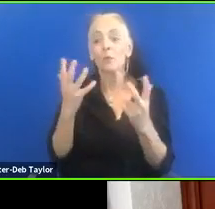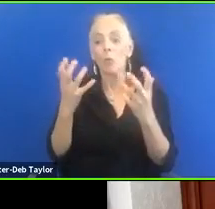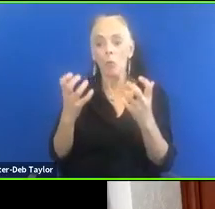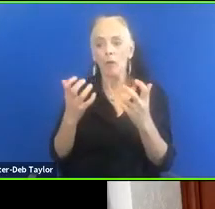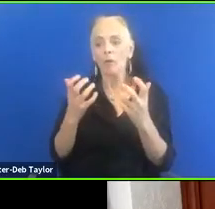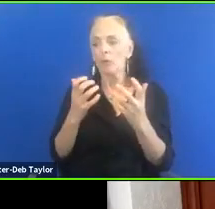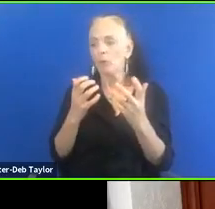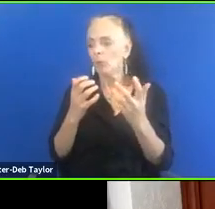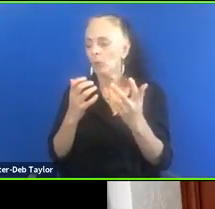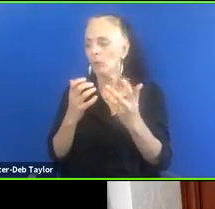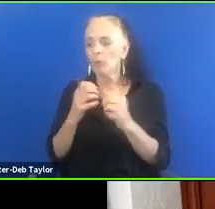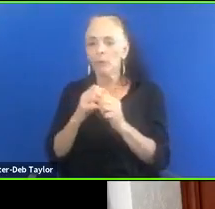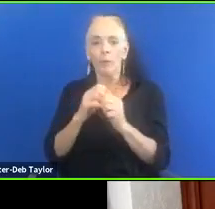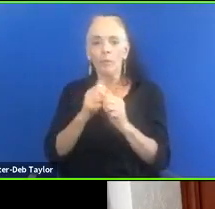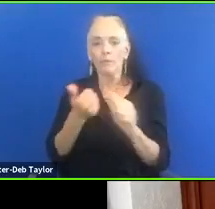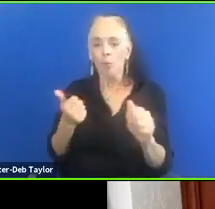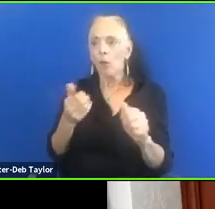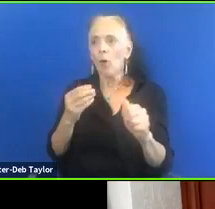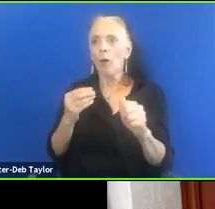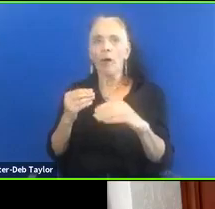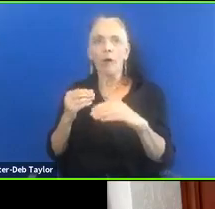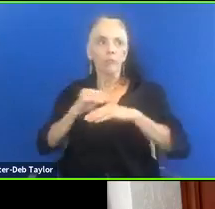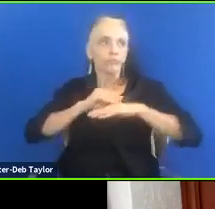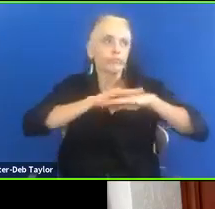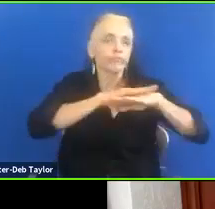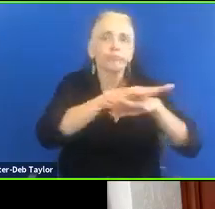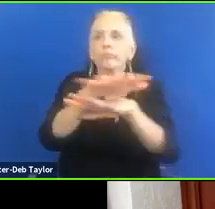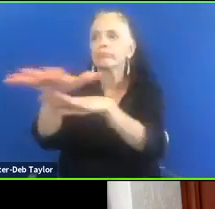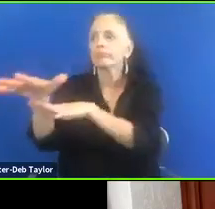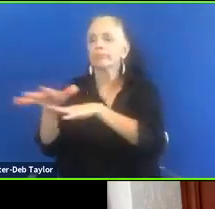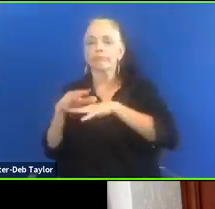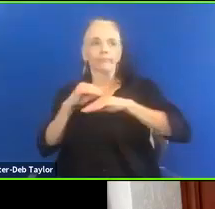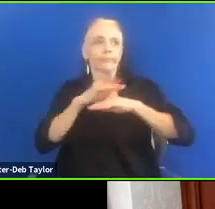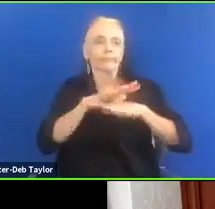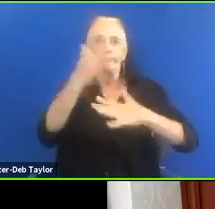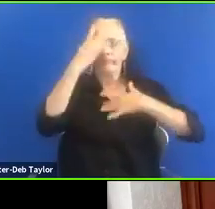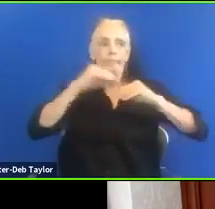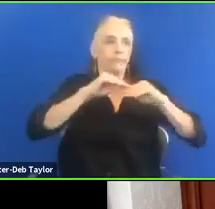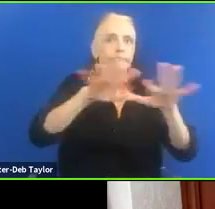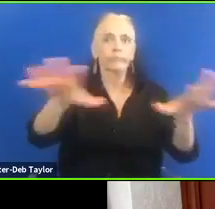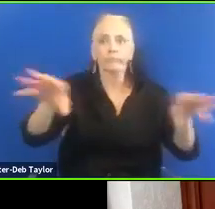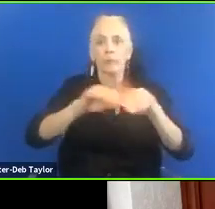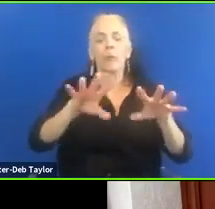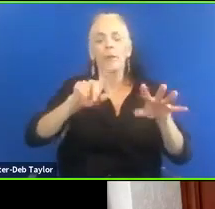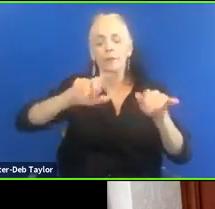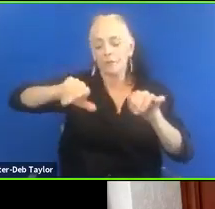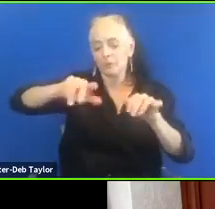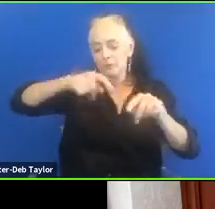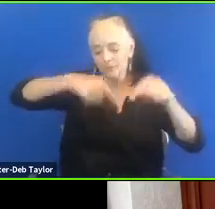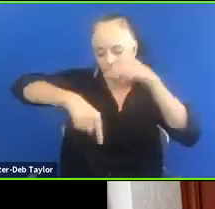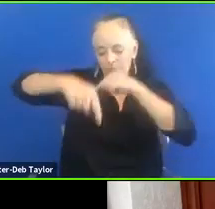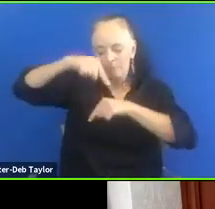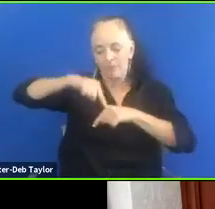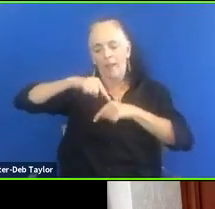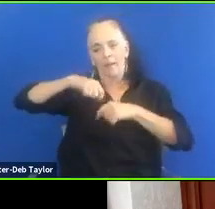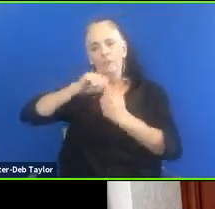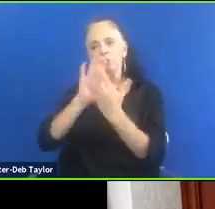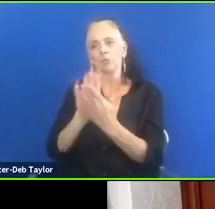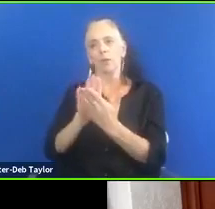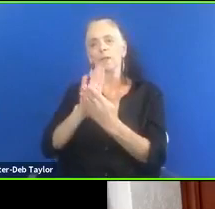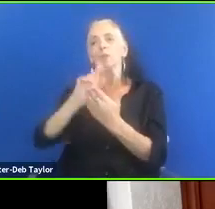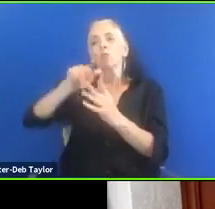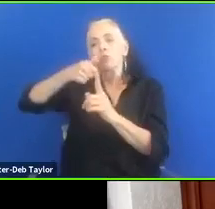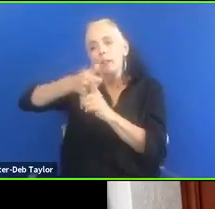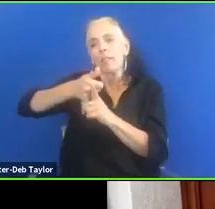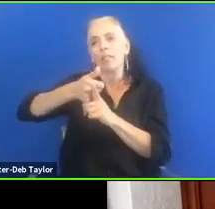we experience on an ongoing basis, then we have to address the underlying issues and engage in the question